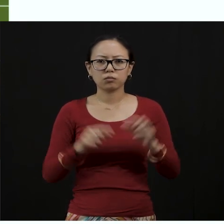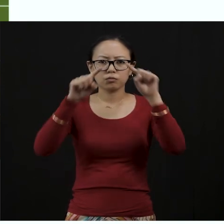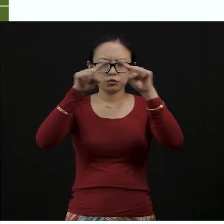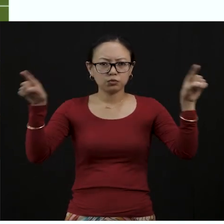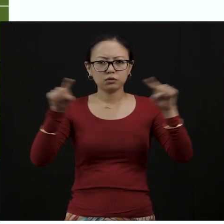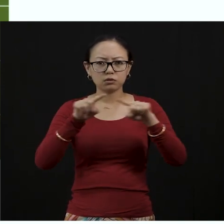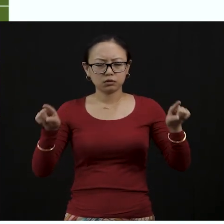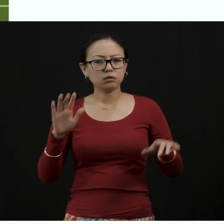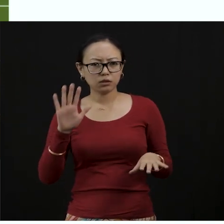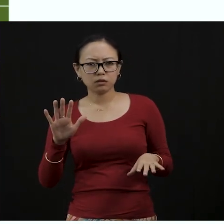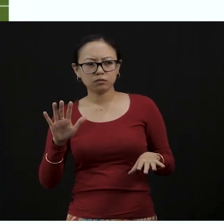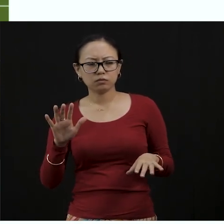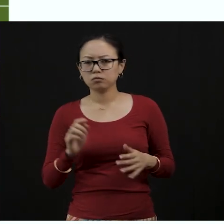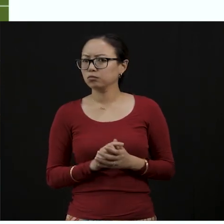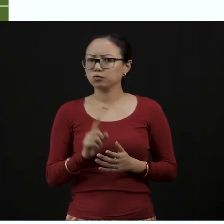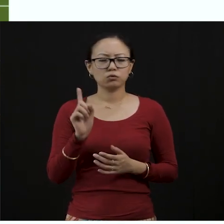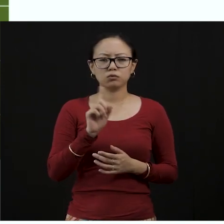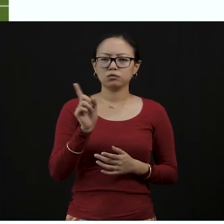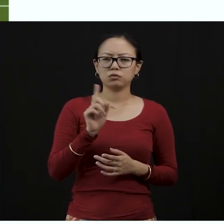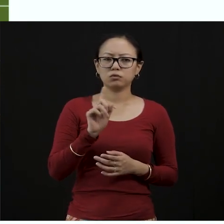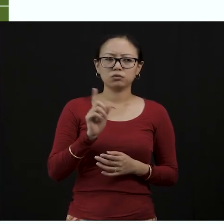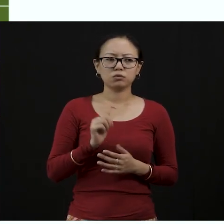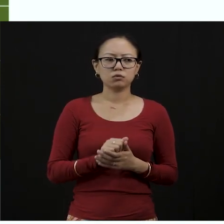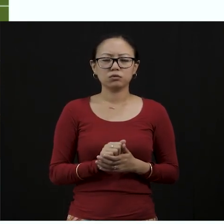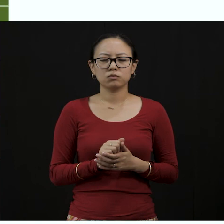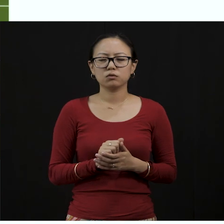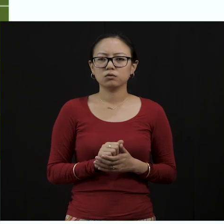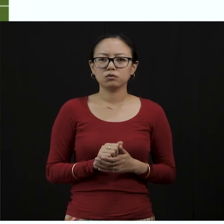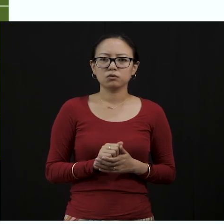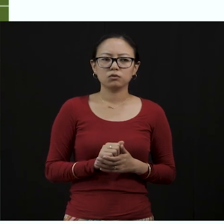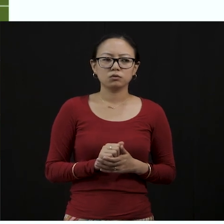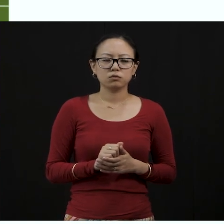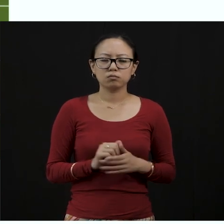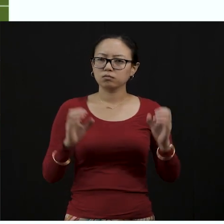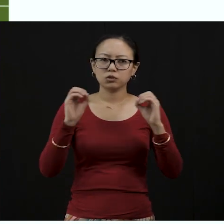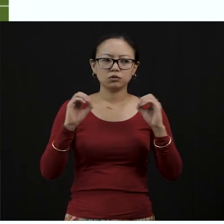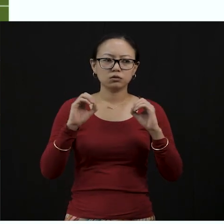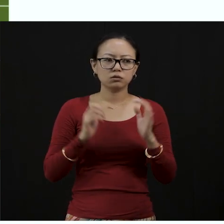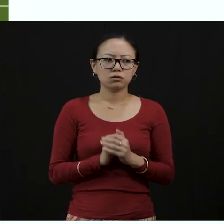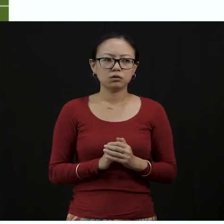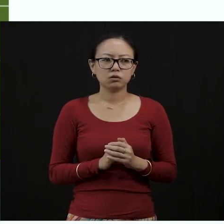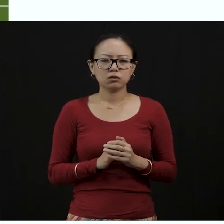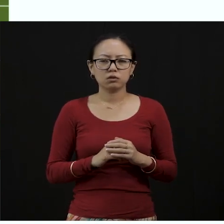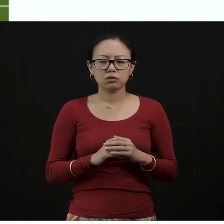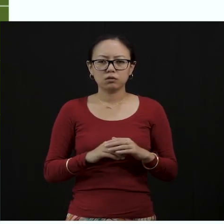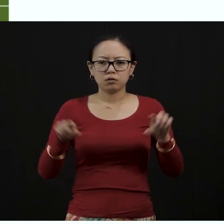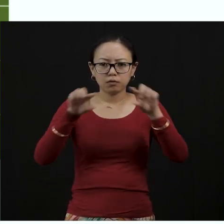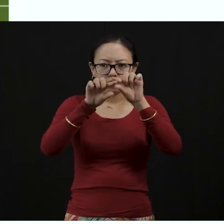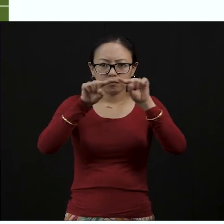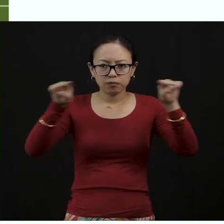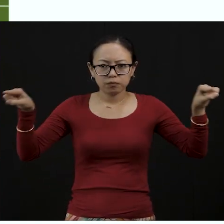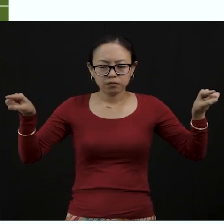line? No, it is just a curve, so you don't have any straight lines. Number of flat surface, it doesn't have any